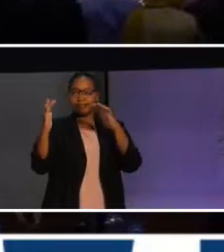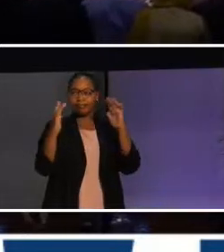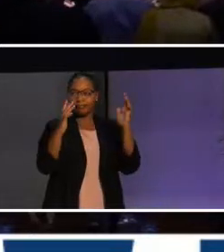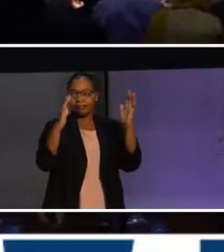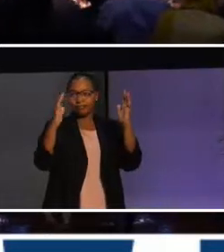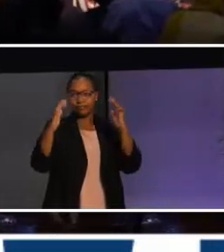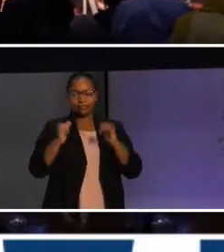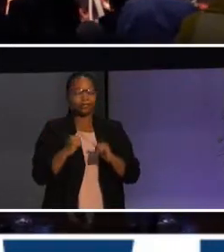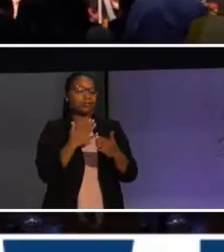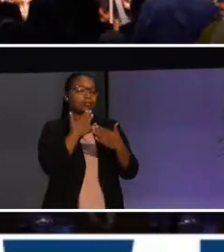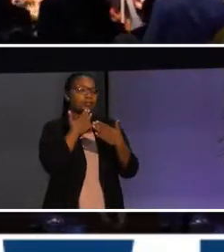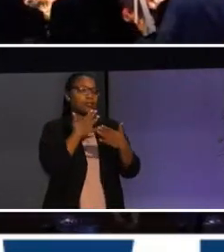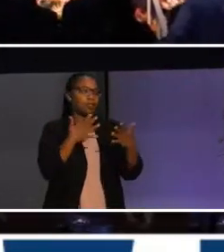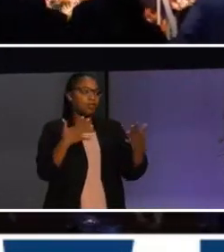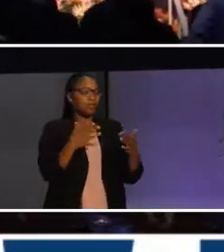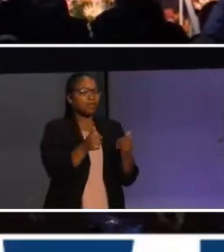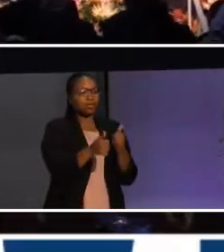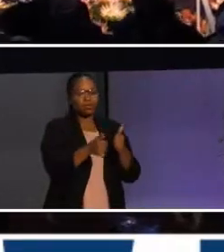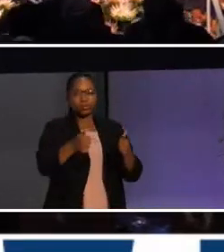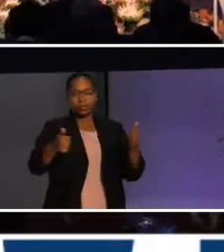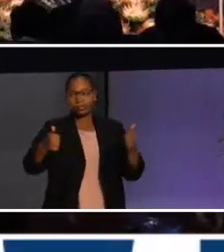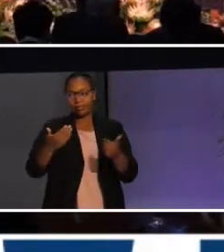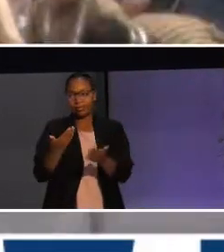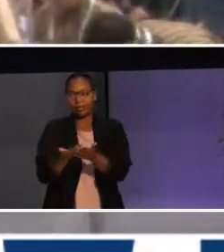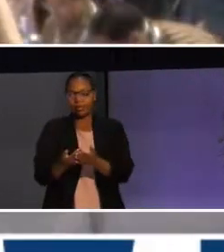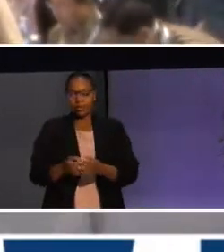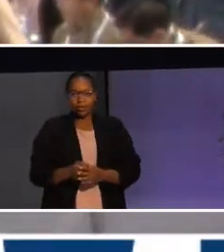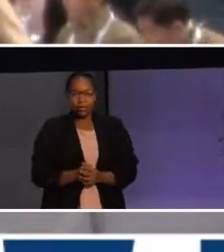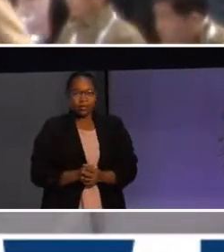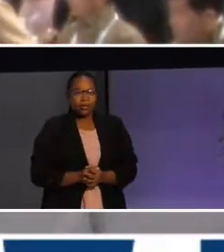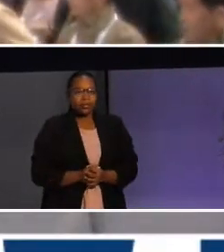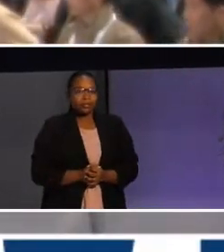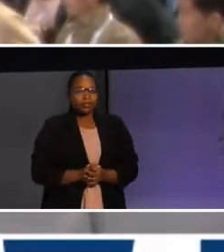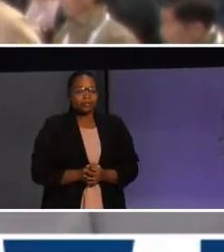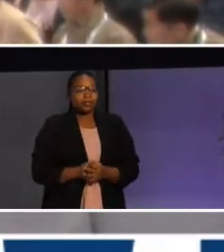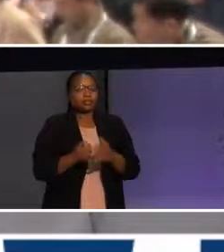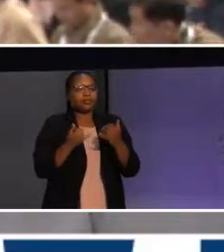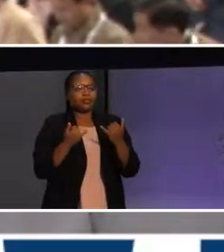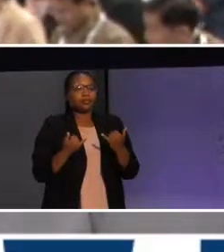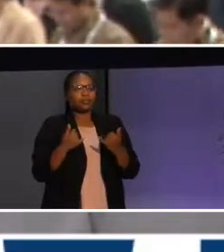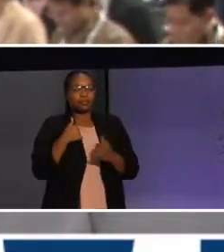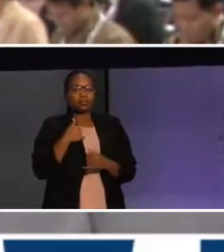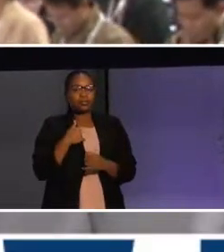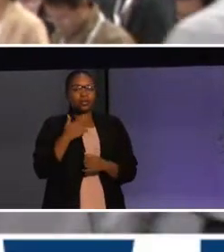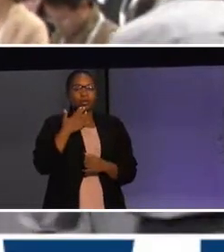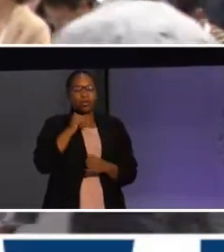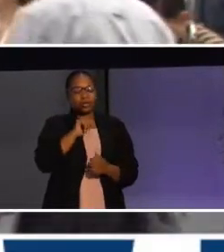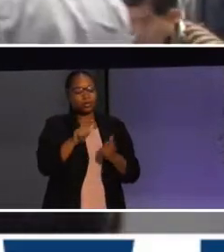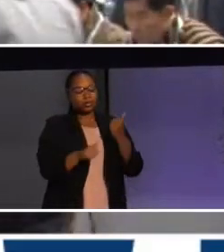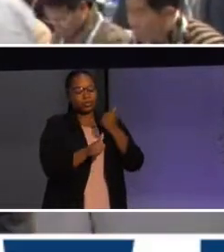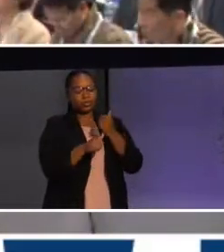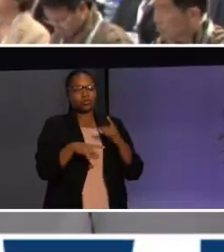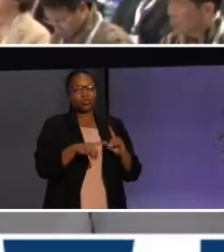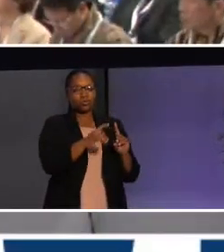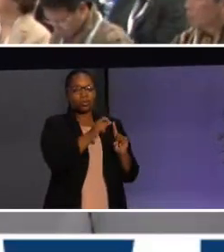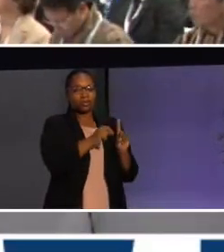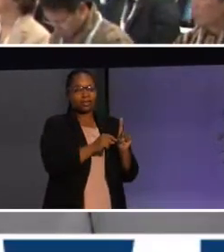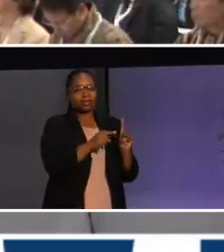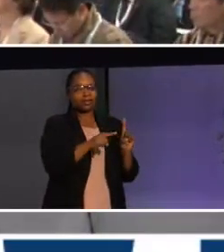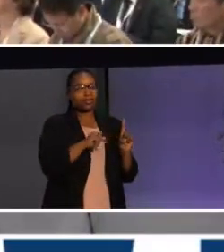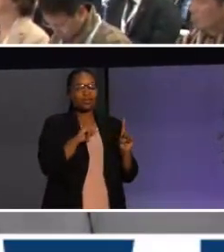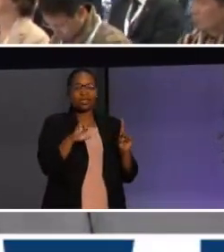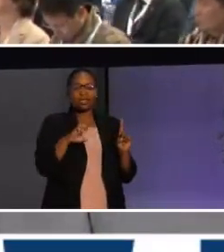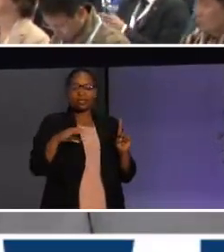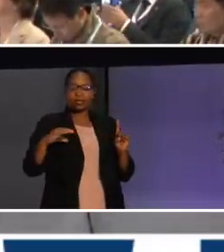Thank you very much. You may be seated. May I please invite the Vice Chairperson of the Electoral Commission, Ms. Janet Love,